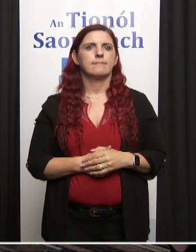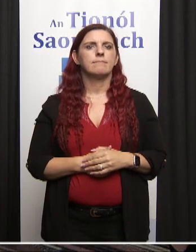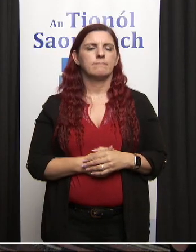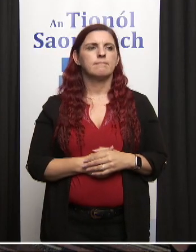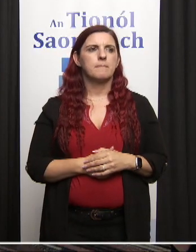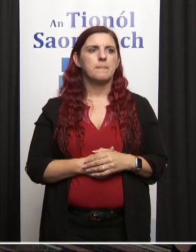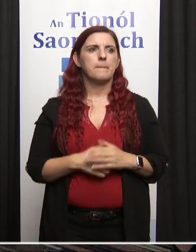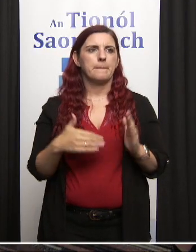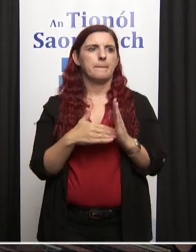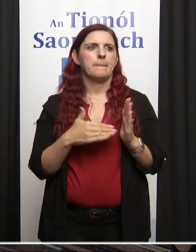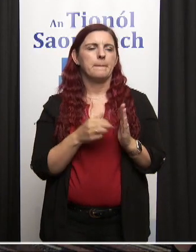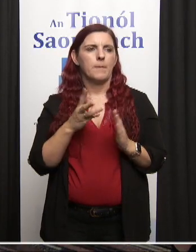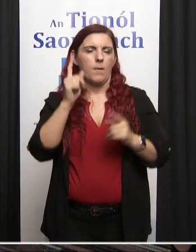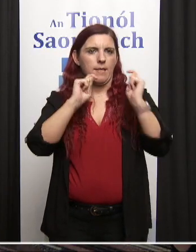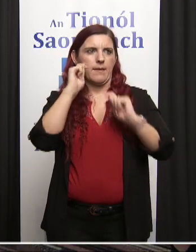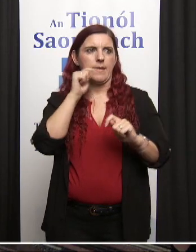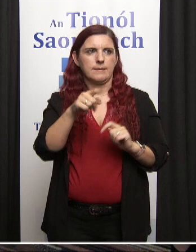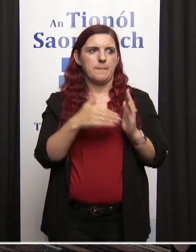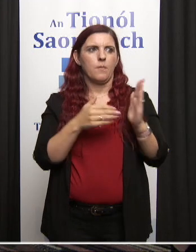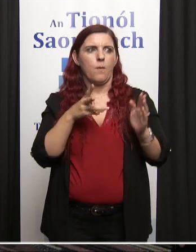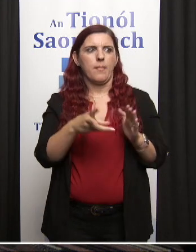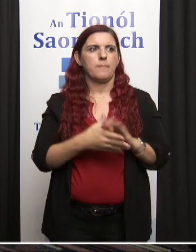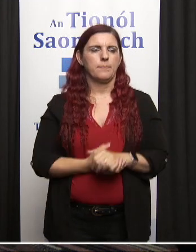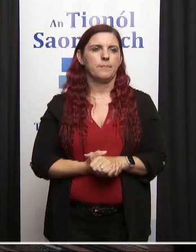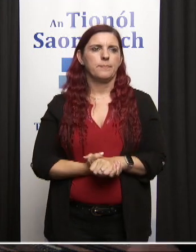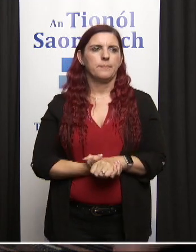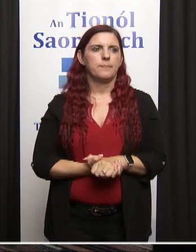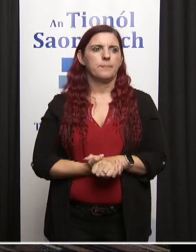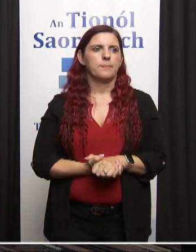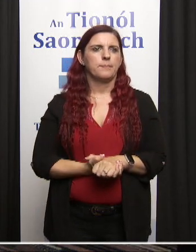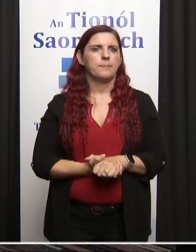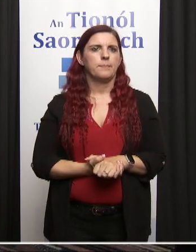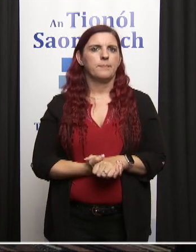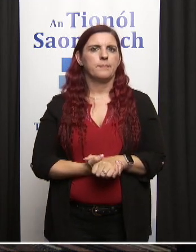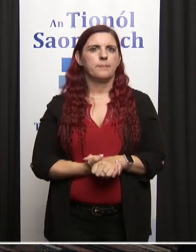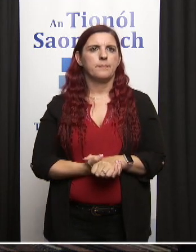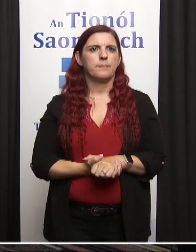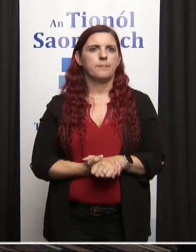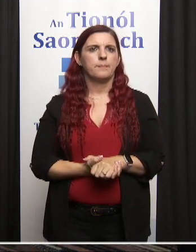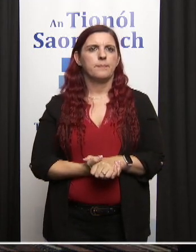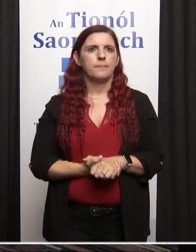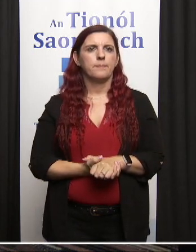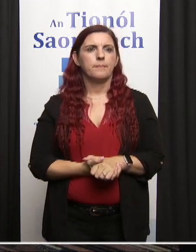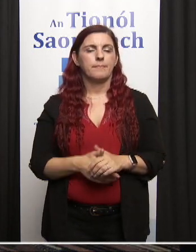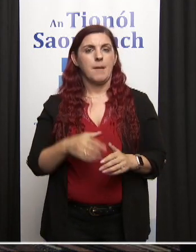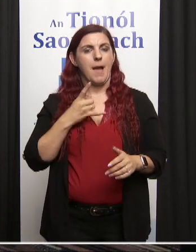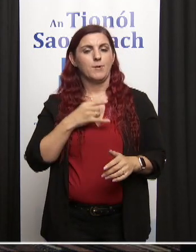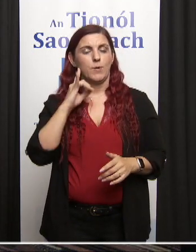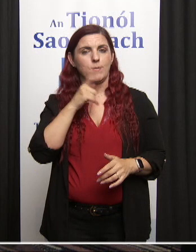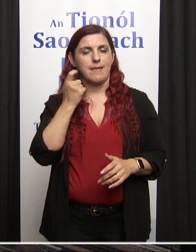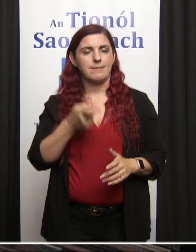Okay, yeah, we'll certainly take that on board, table 1, when we're constructing the ballot paper. Thank you. Very grateful to hear that. Yeah, to be